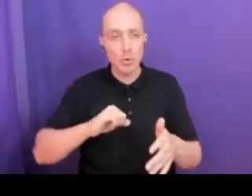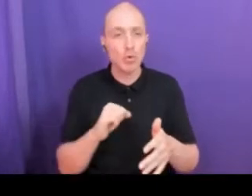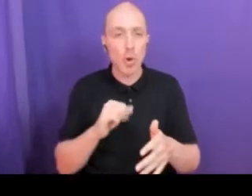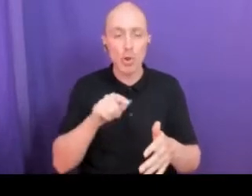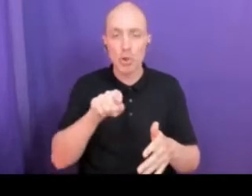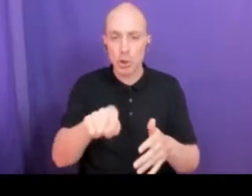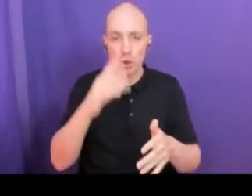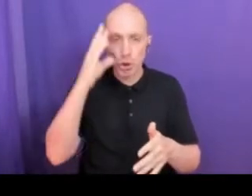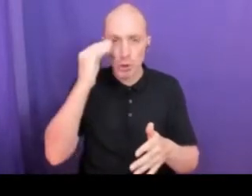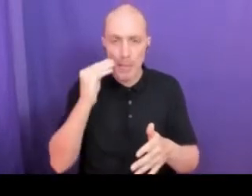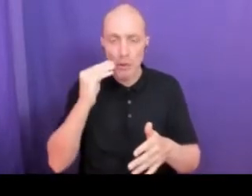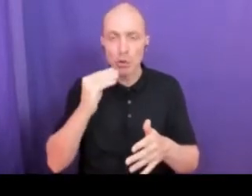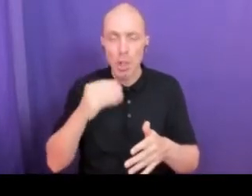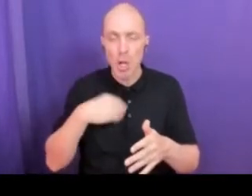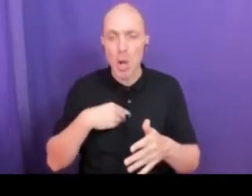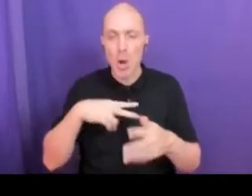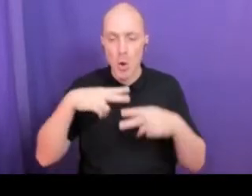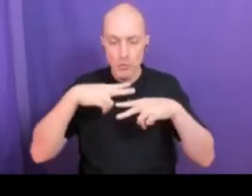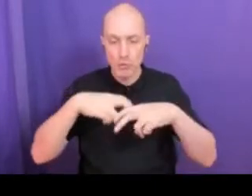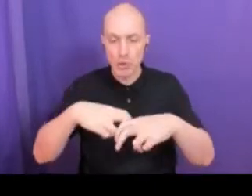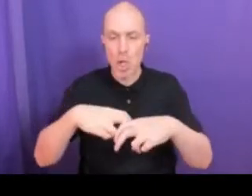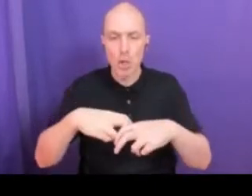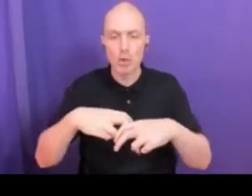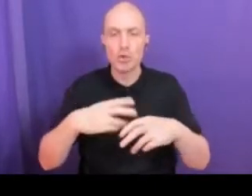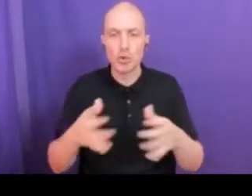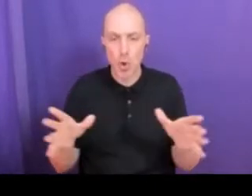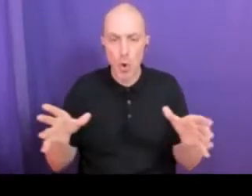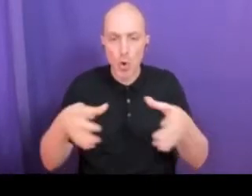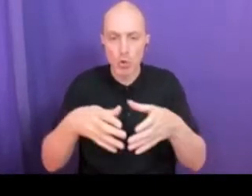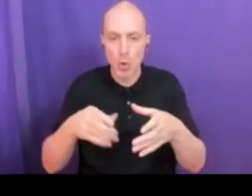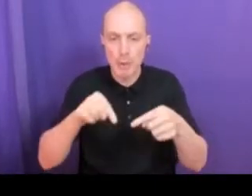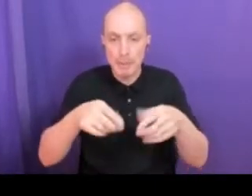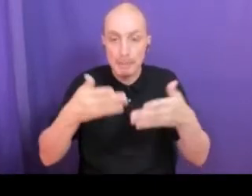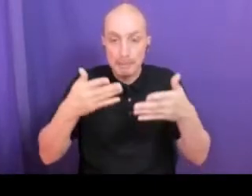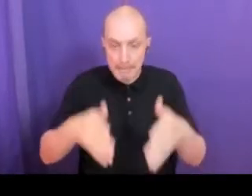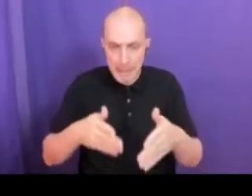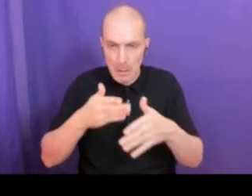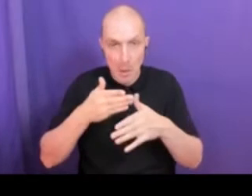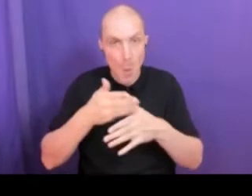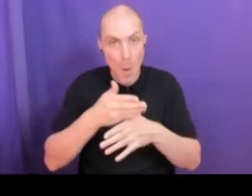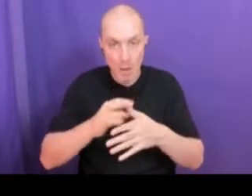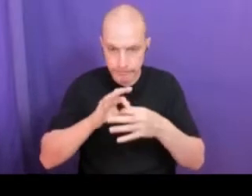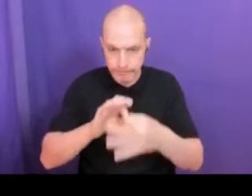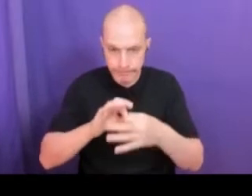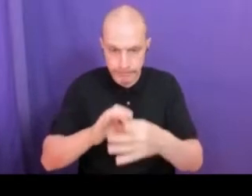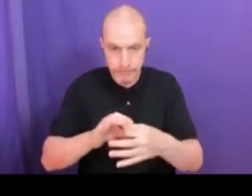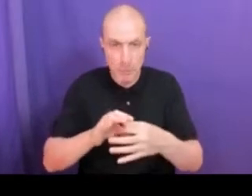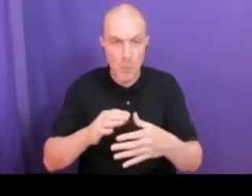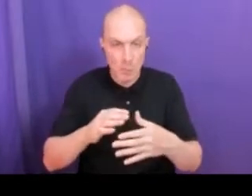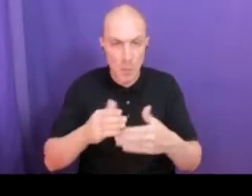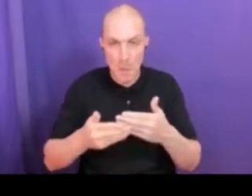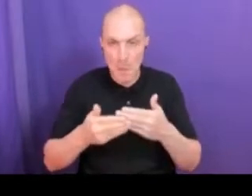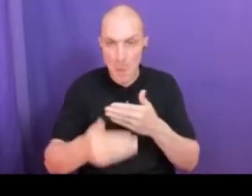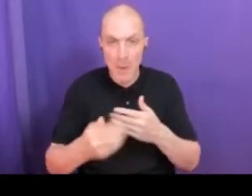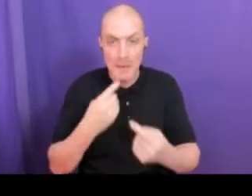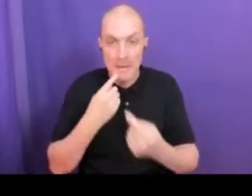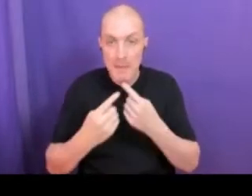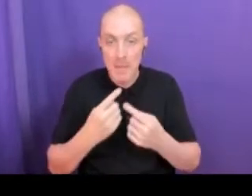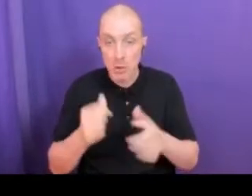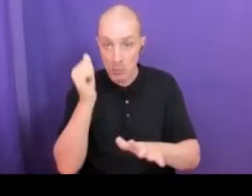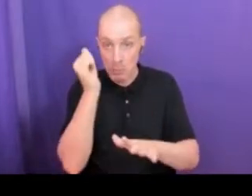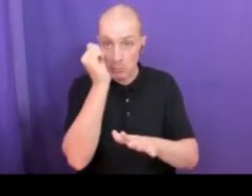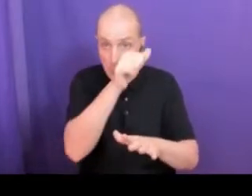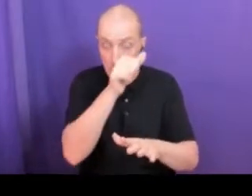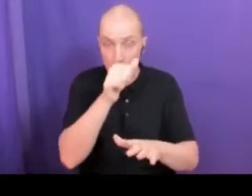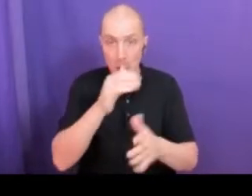the expertise we have in dementia and brain health in Scotland. You can find a new expert hub on our website, which can connect you with experts in